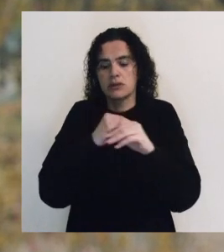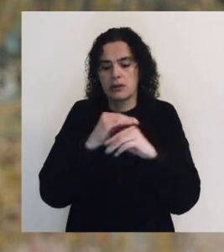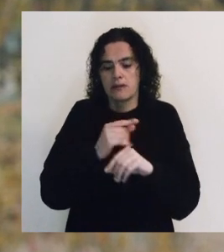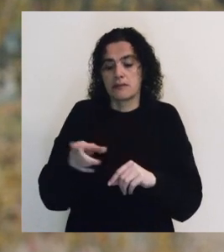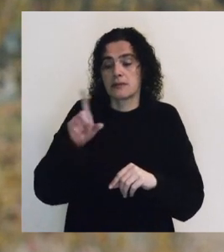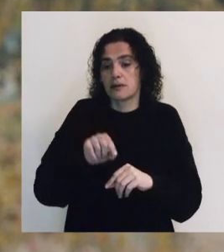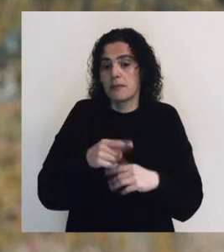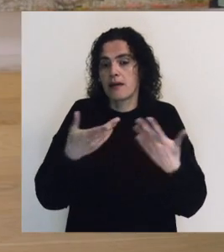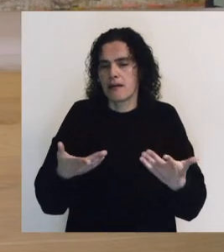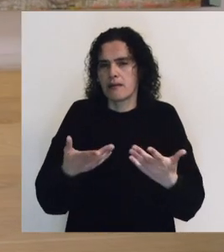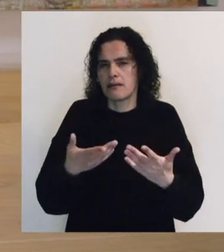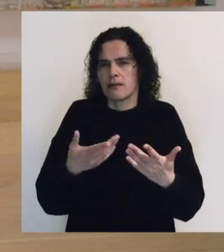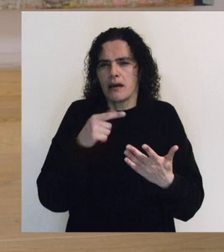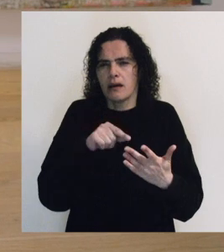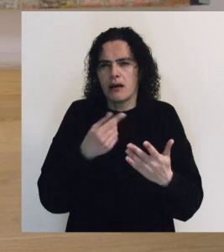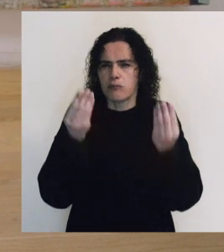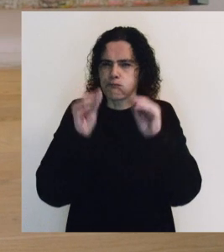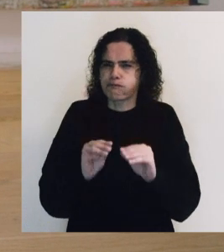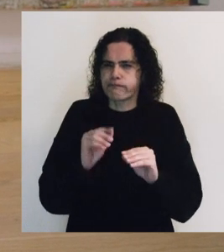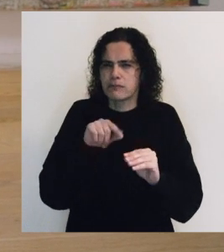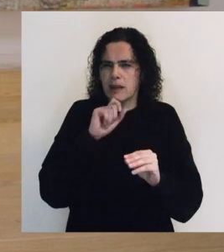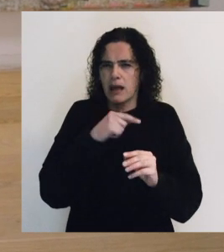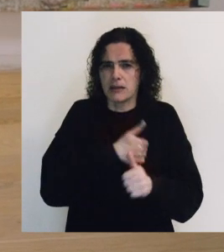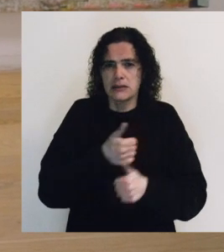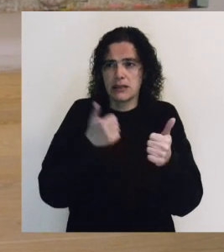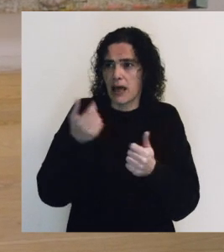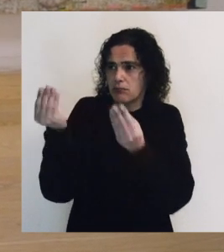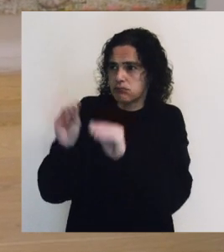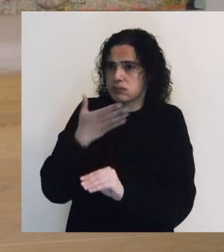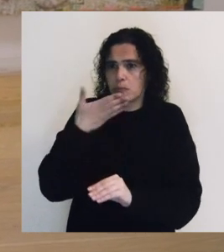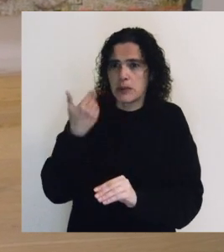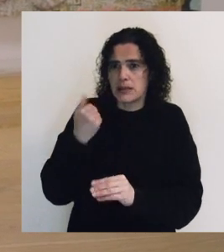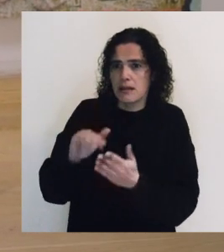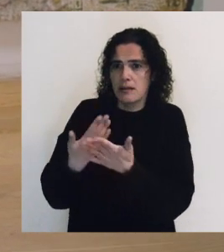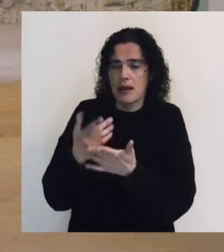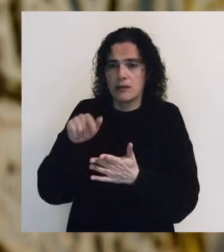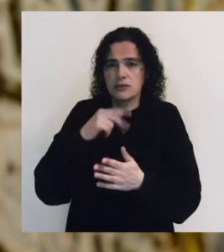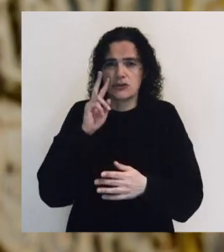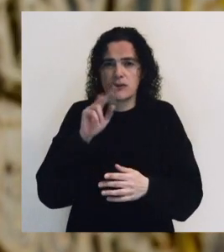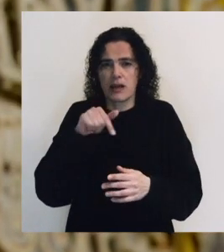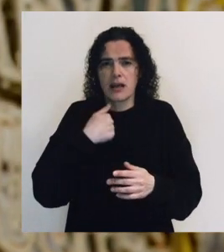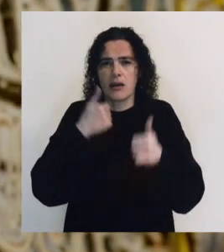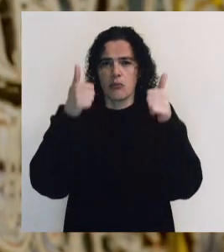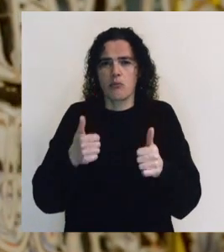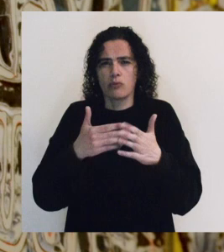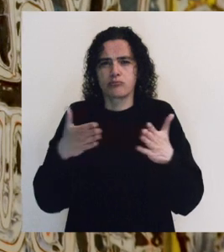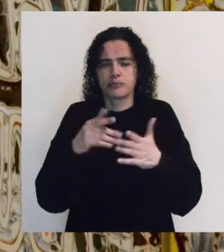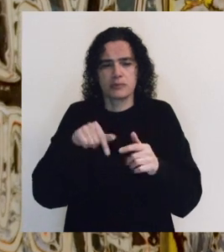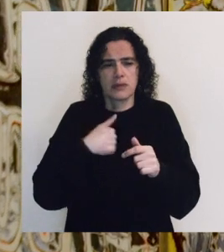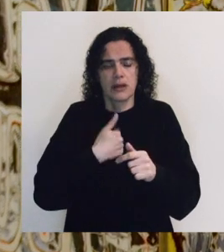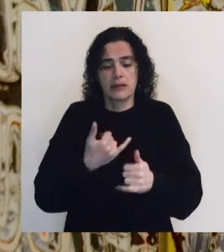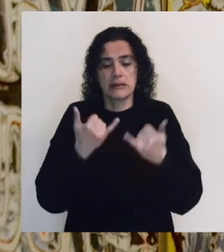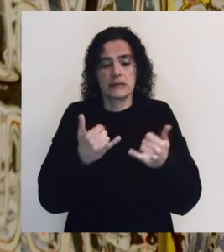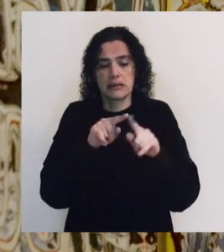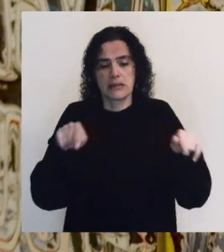advertising are also ornaments. They are the ornament of the city. So we will see that with the merchant posters in